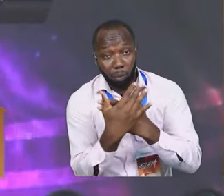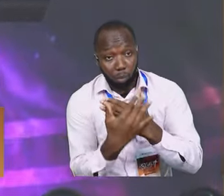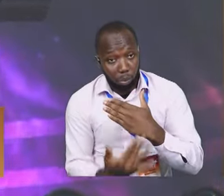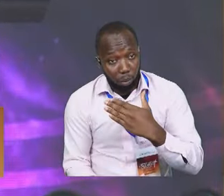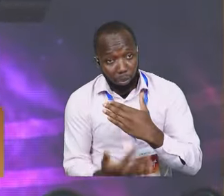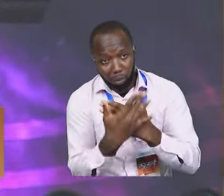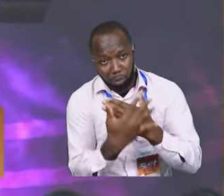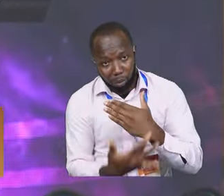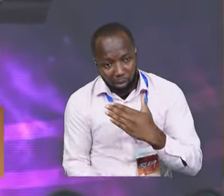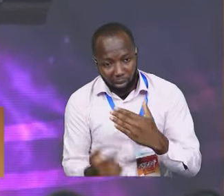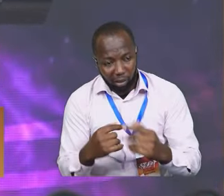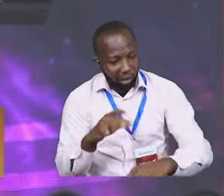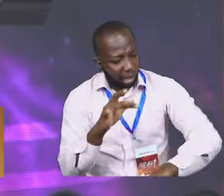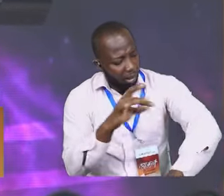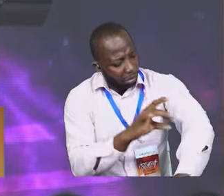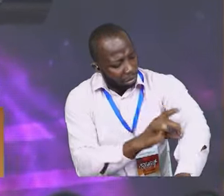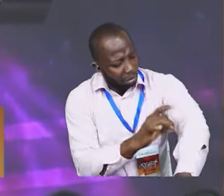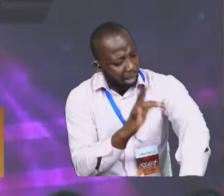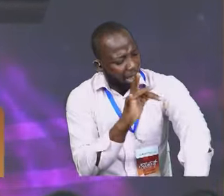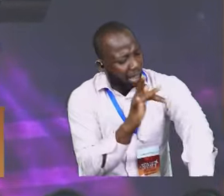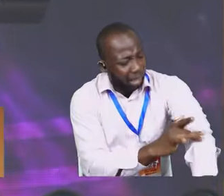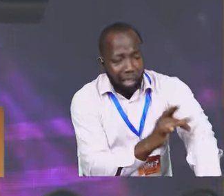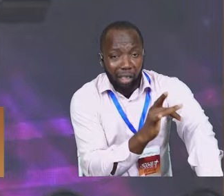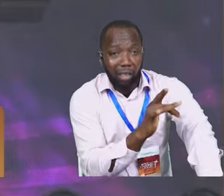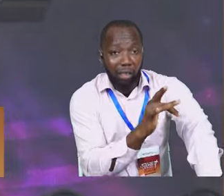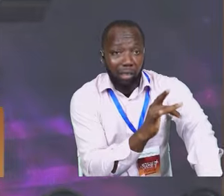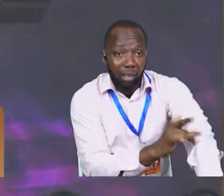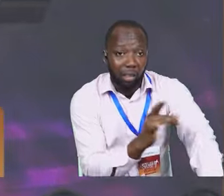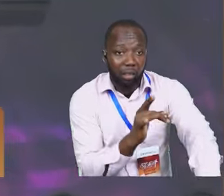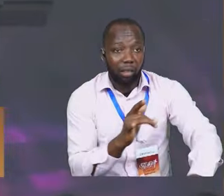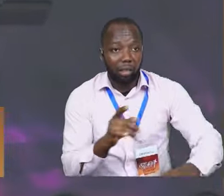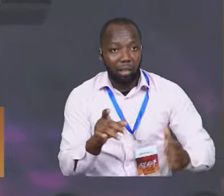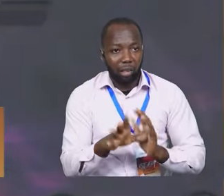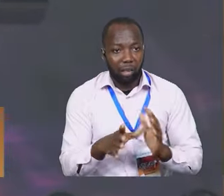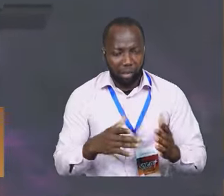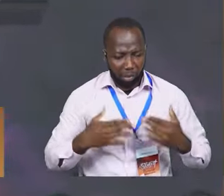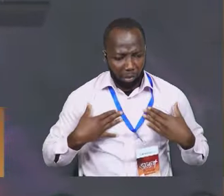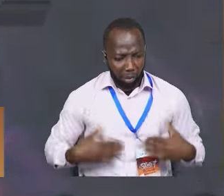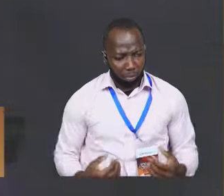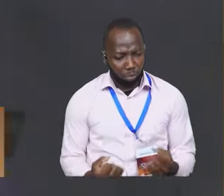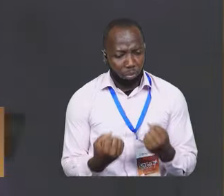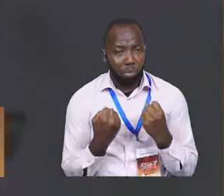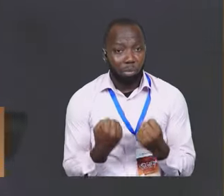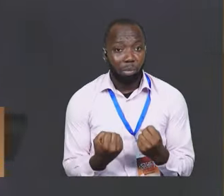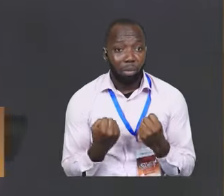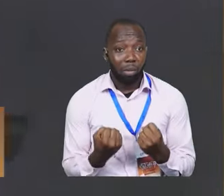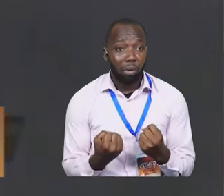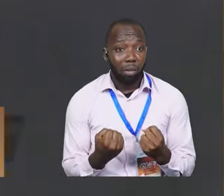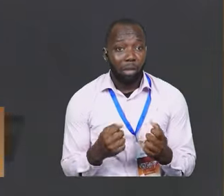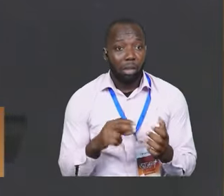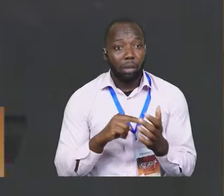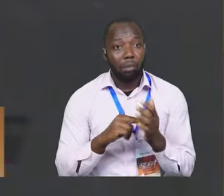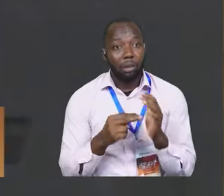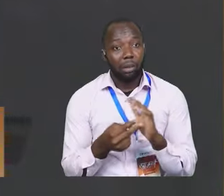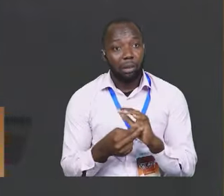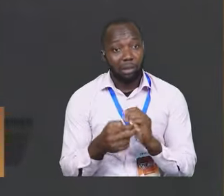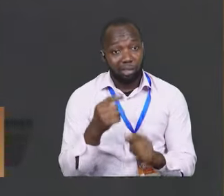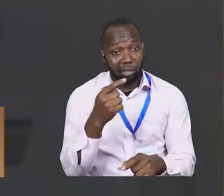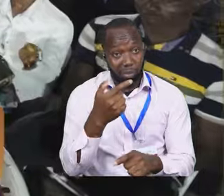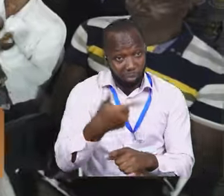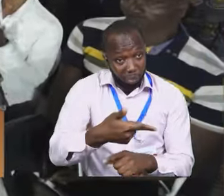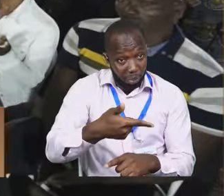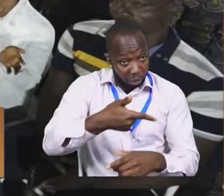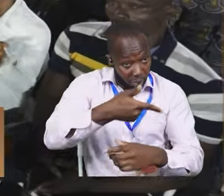an issue with blood. He held the hem of your garment and became healed.